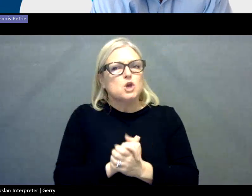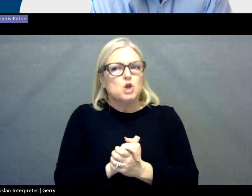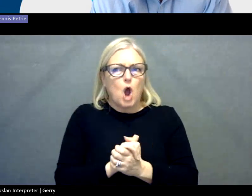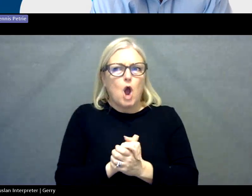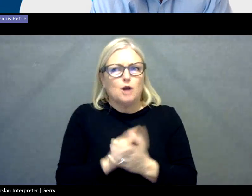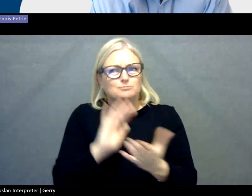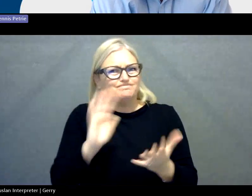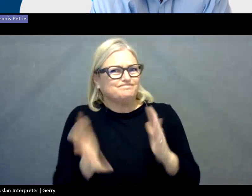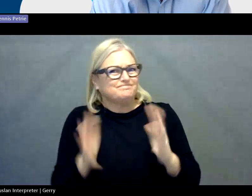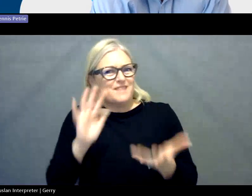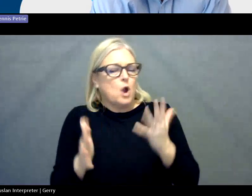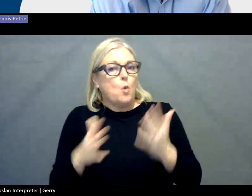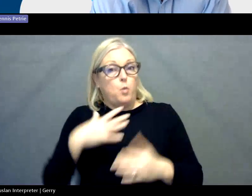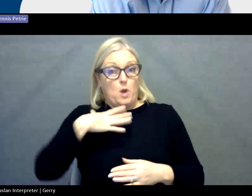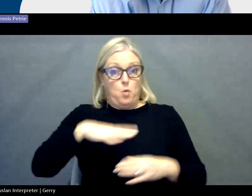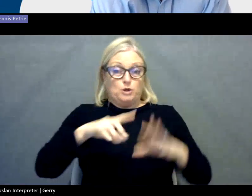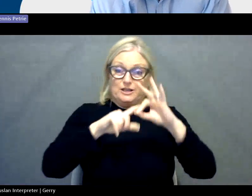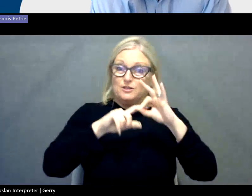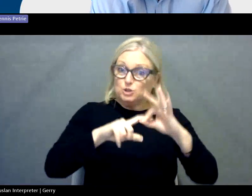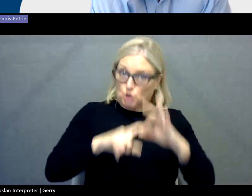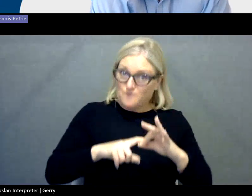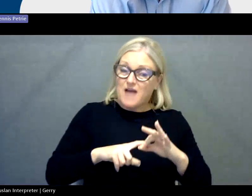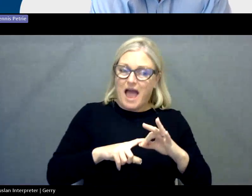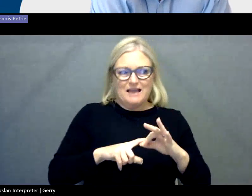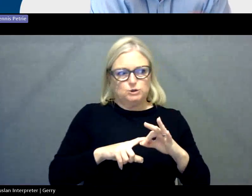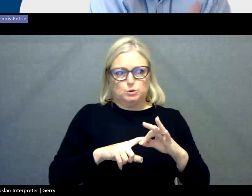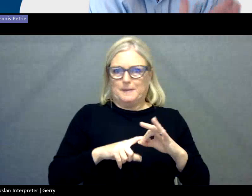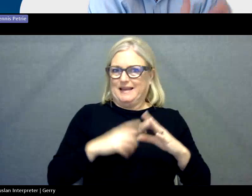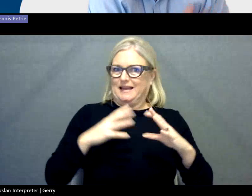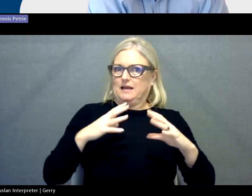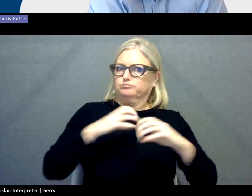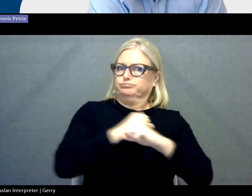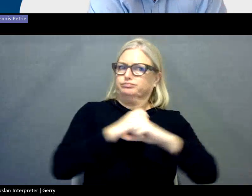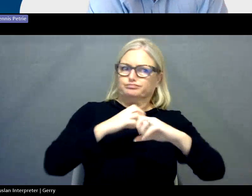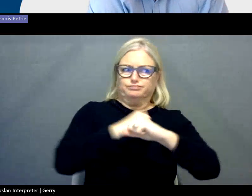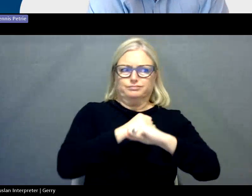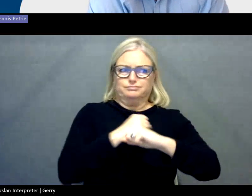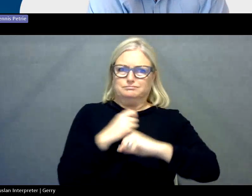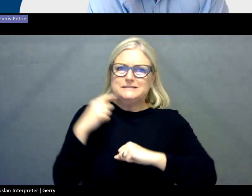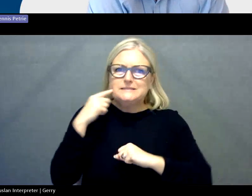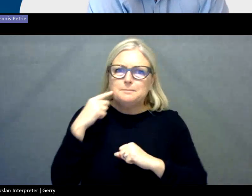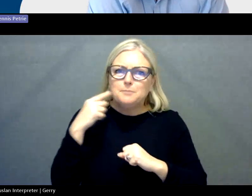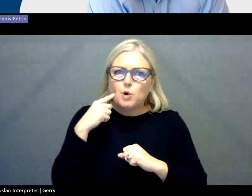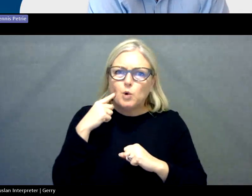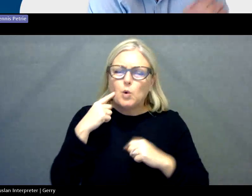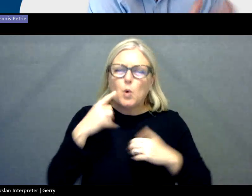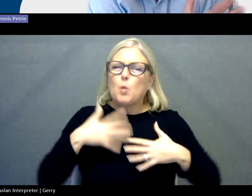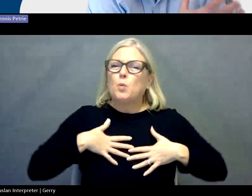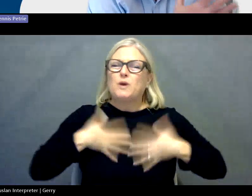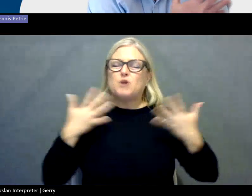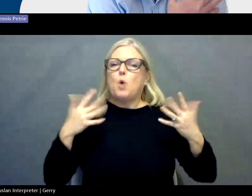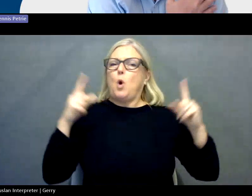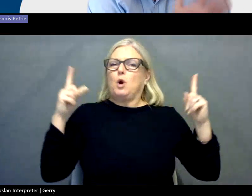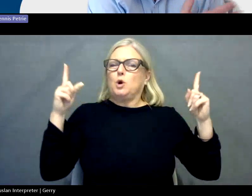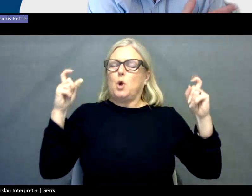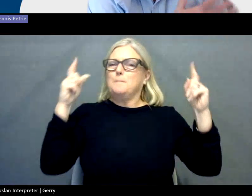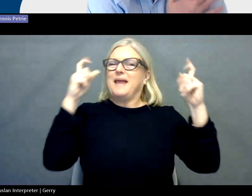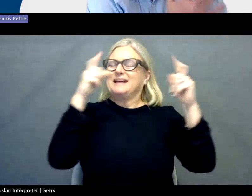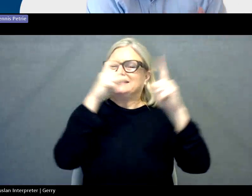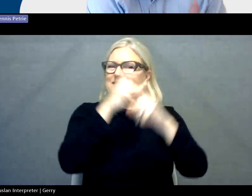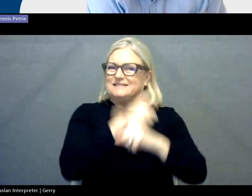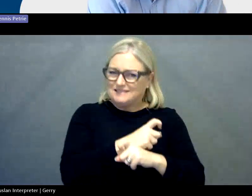that, people can answer and getting a reflection of their well-being. But at the same time, by